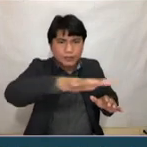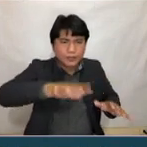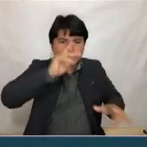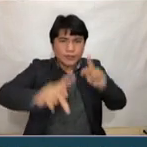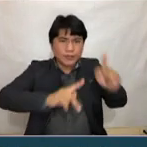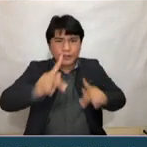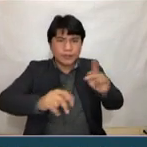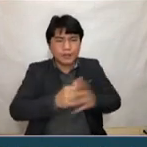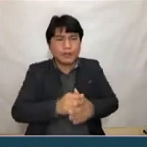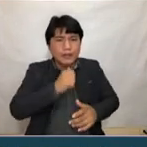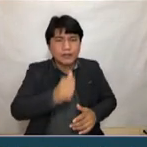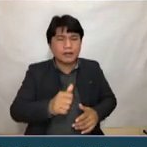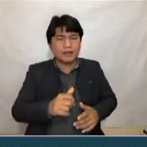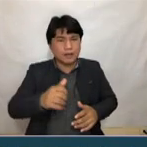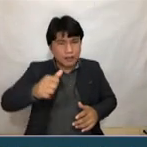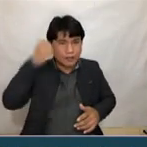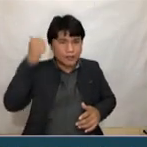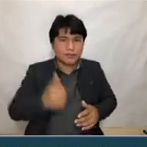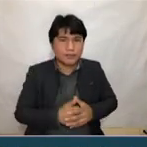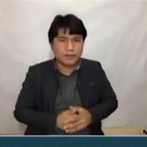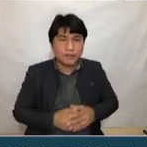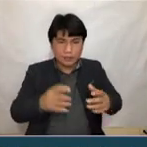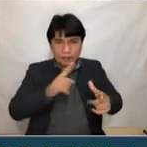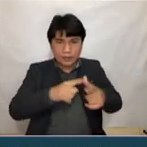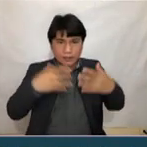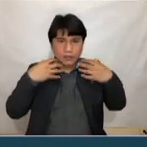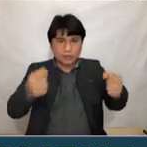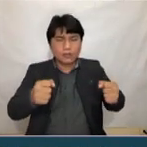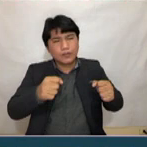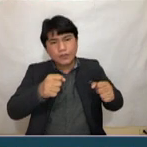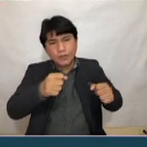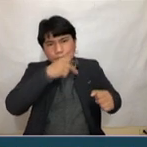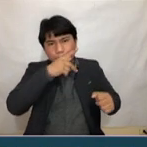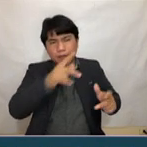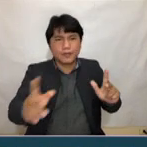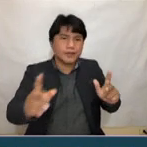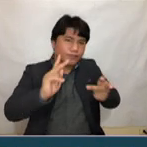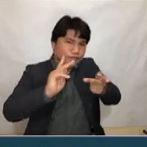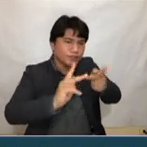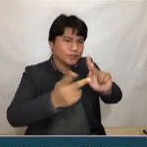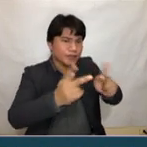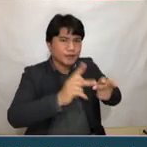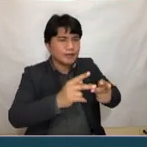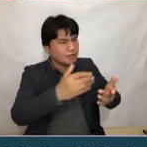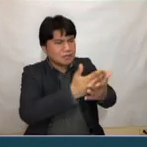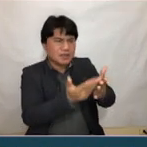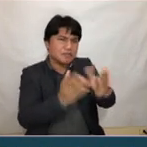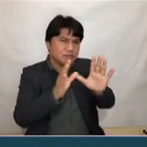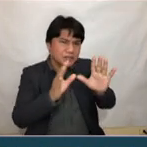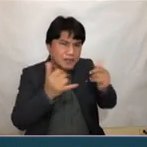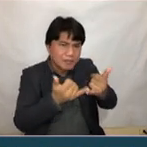confused. Mm-hmm. And then a strong public-private partnership that works with some of our corporations, many of